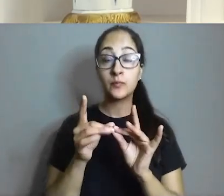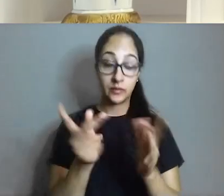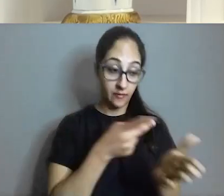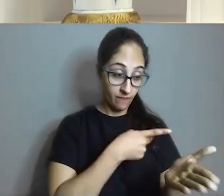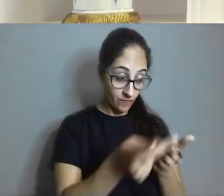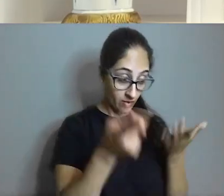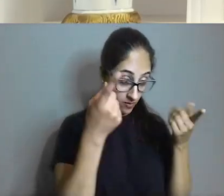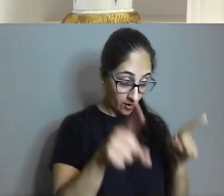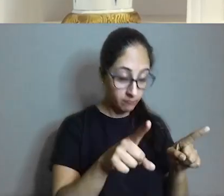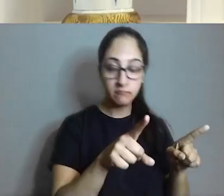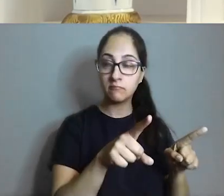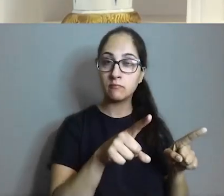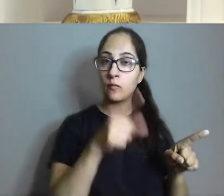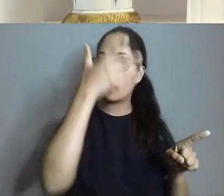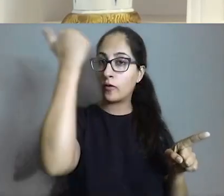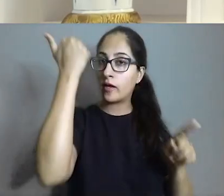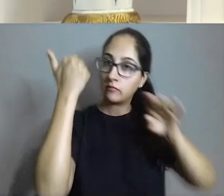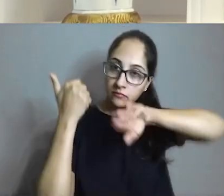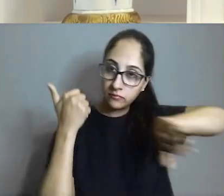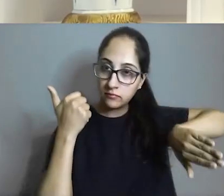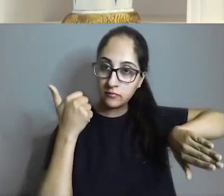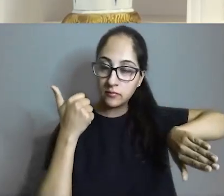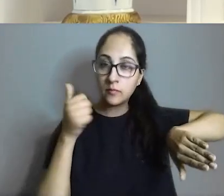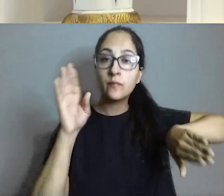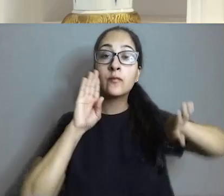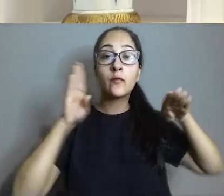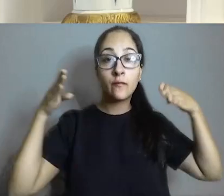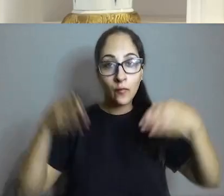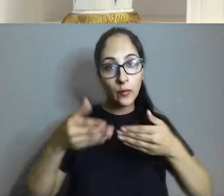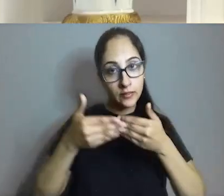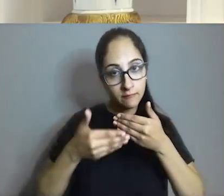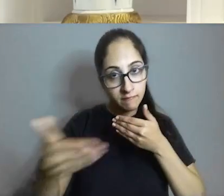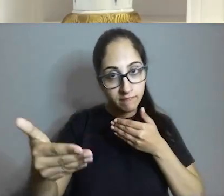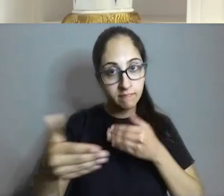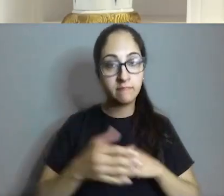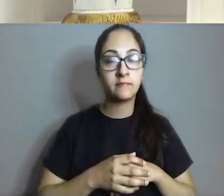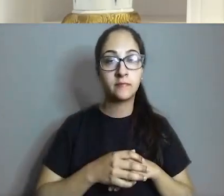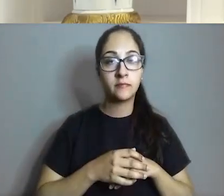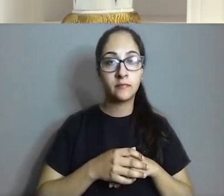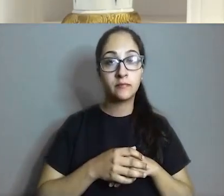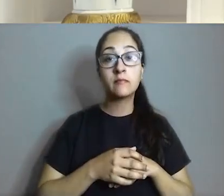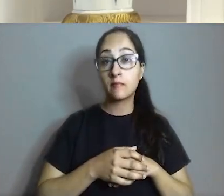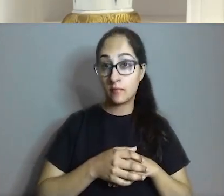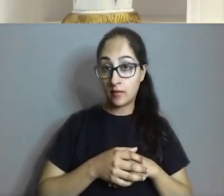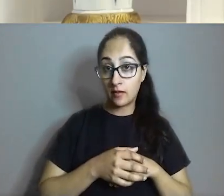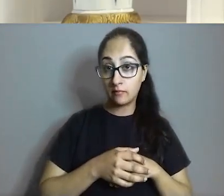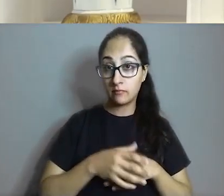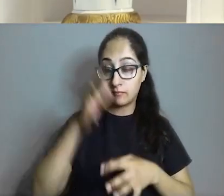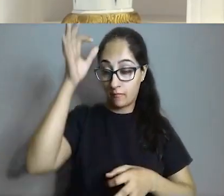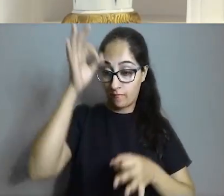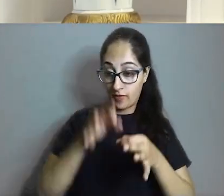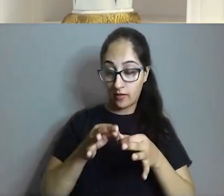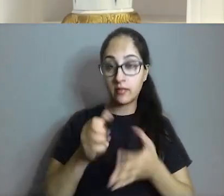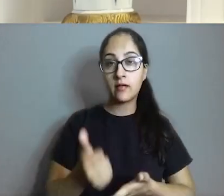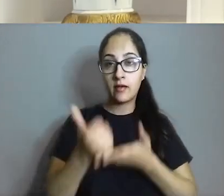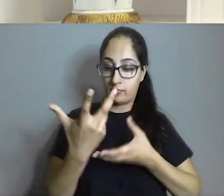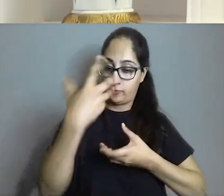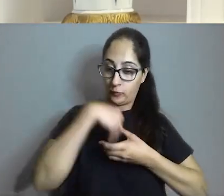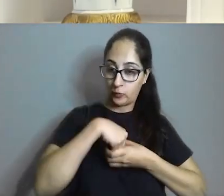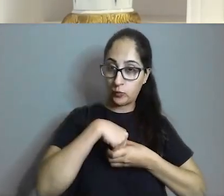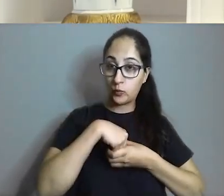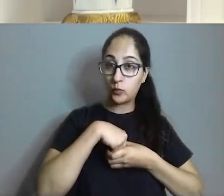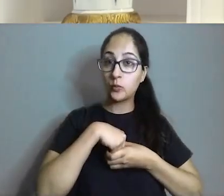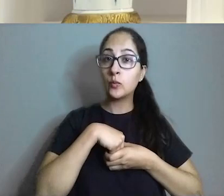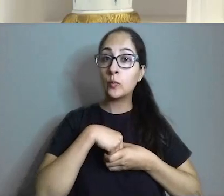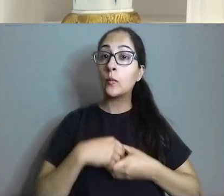Despondency is a sin and hope a necessary part of faith, both for material wealth and above all,